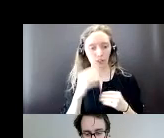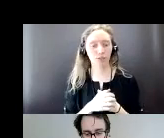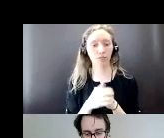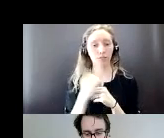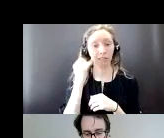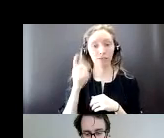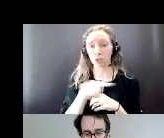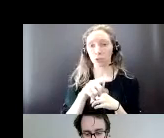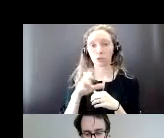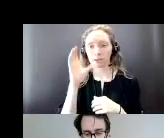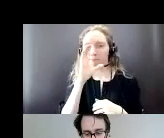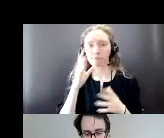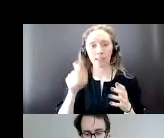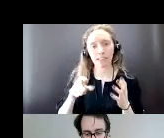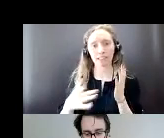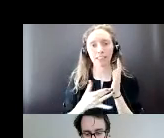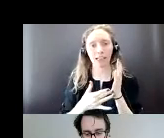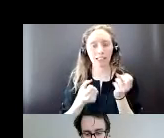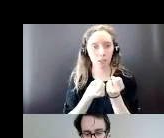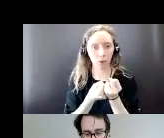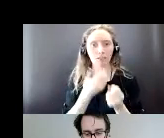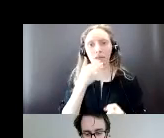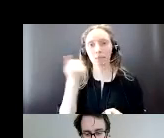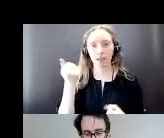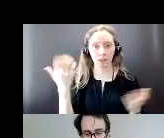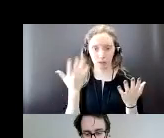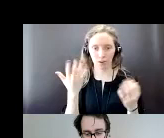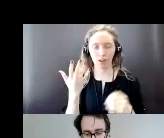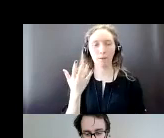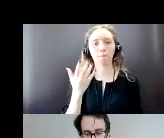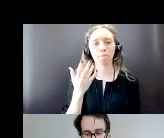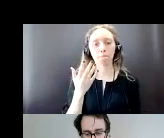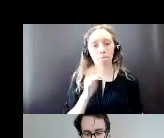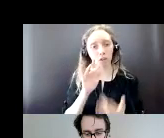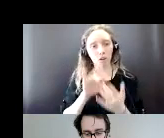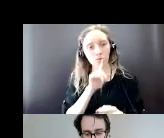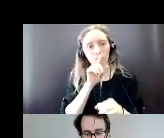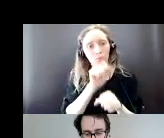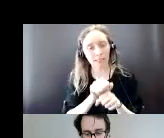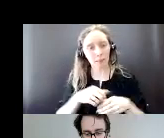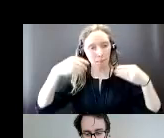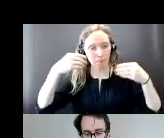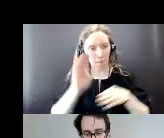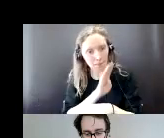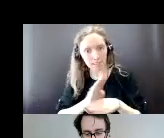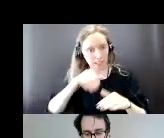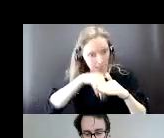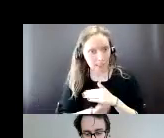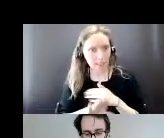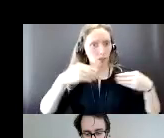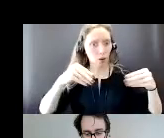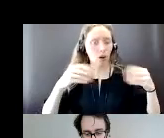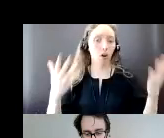local business or back to the place where you bought your computer or device and get your support from them. Lower interest rate,